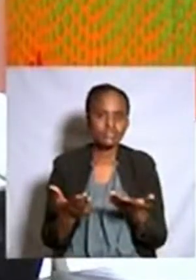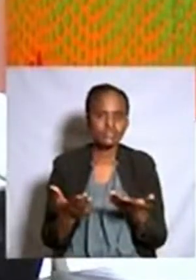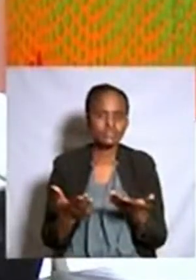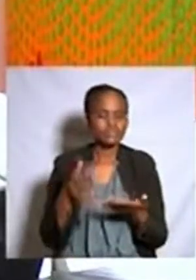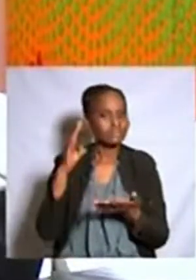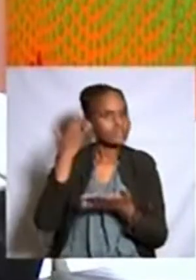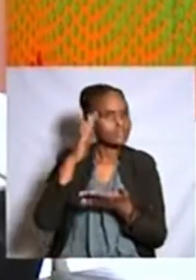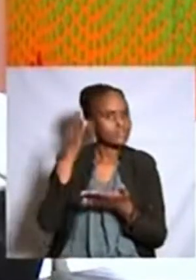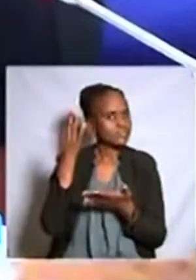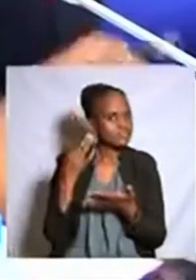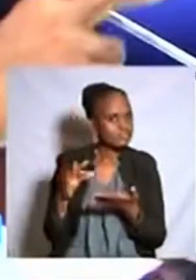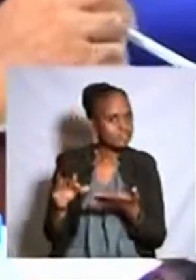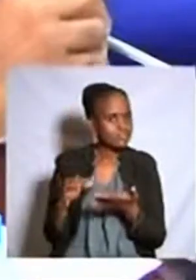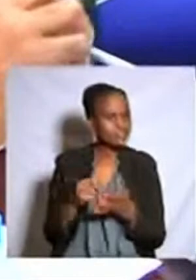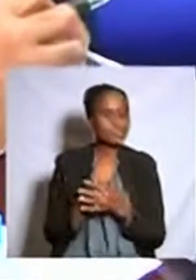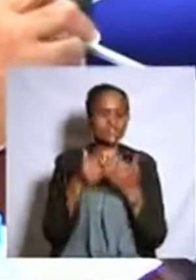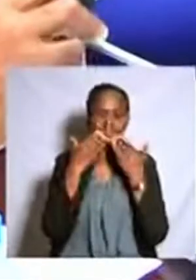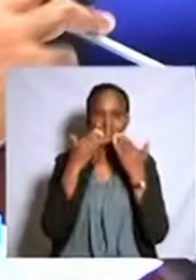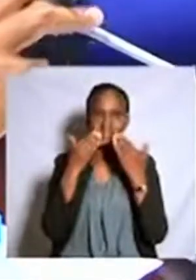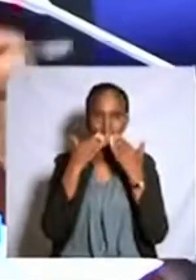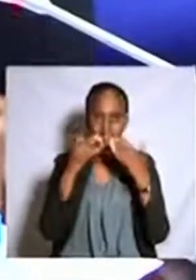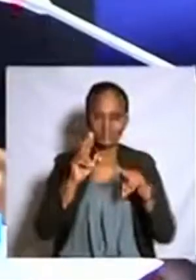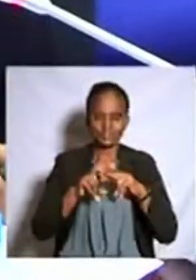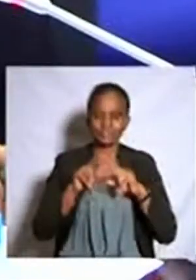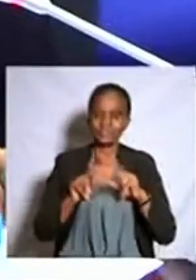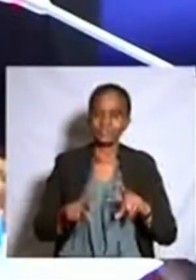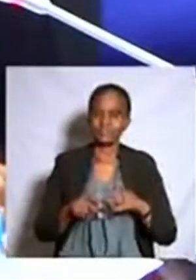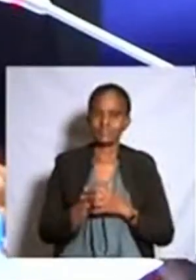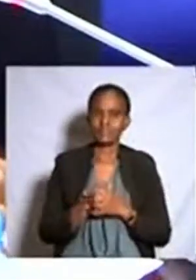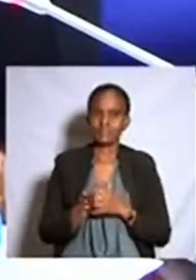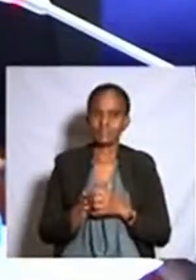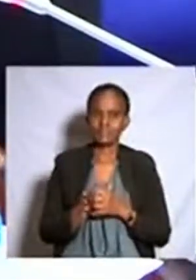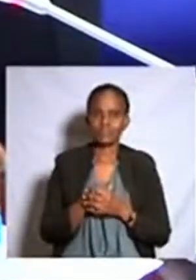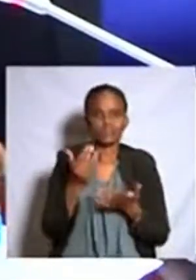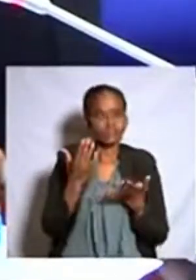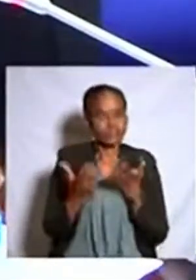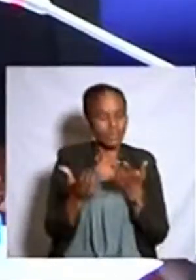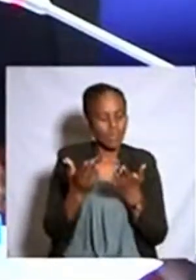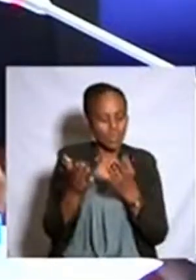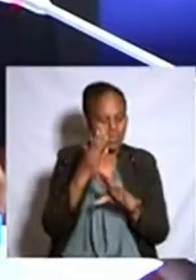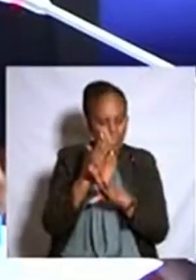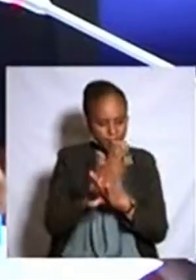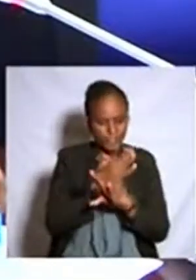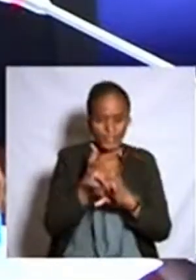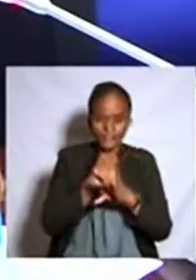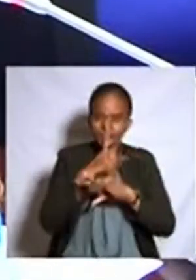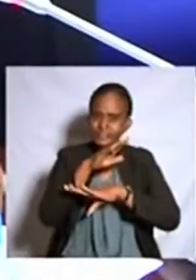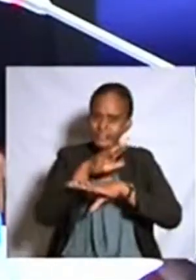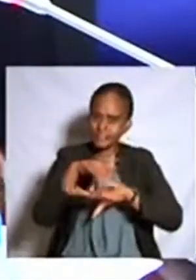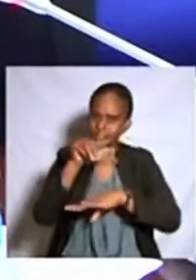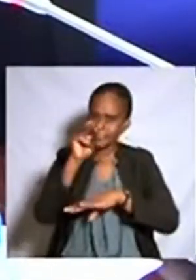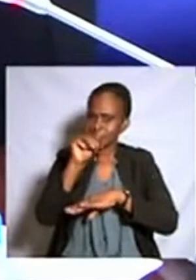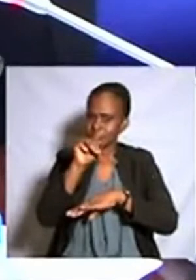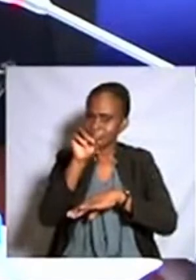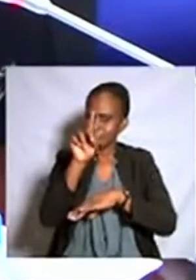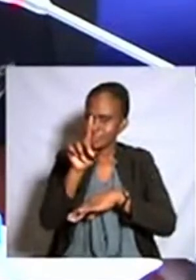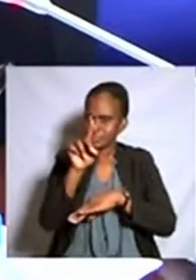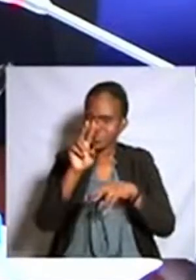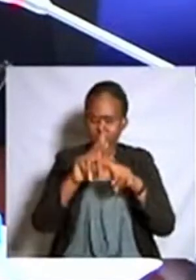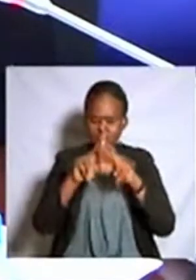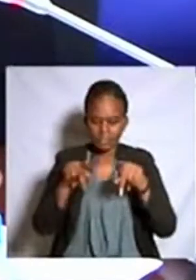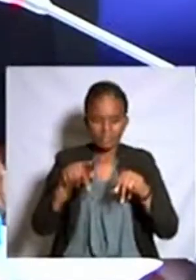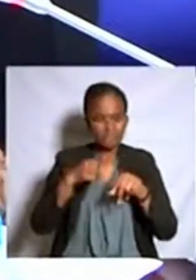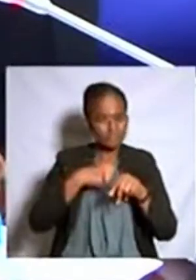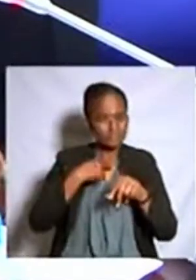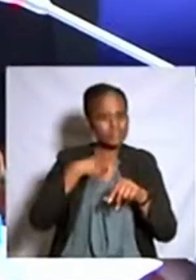Permanent Secretary. Thank you, Chair. Maybe before I call upon the MD, Chair, my